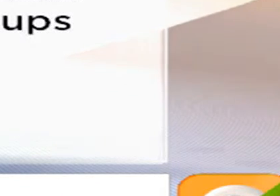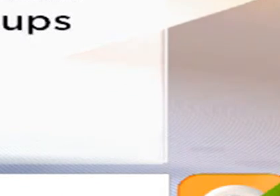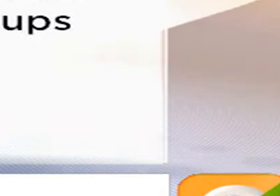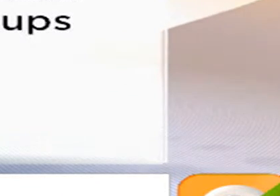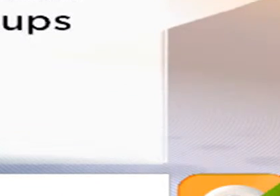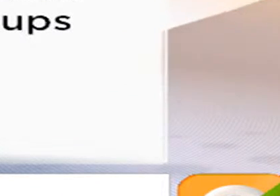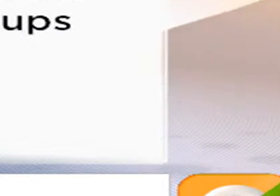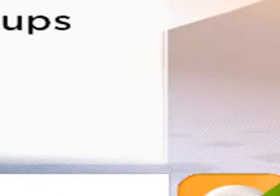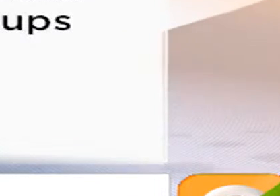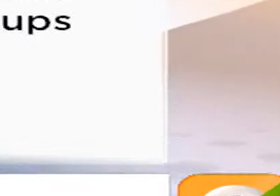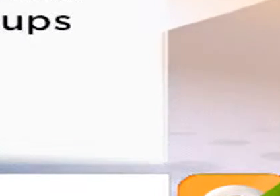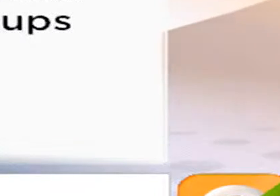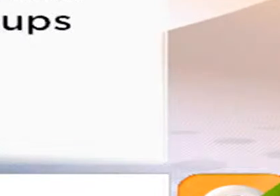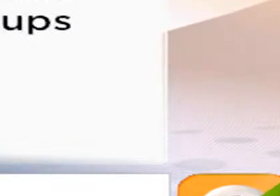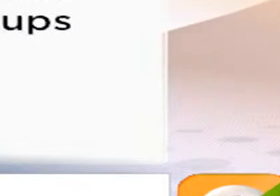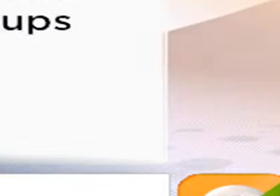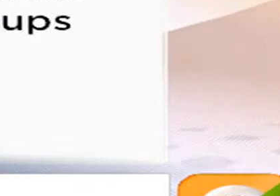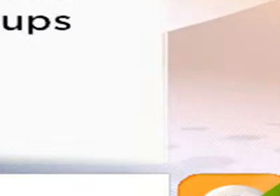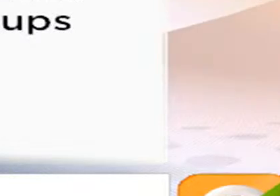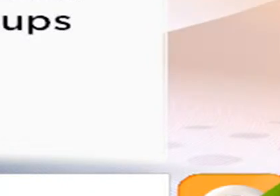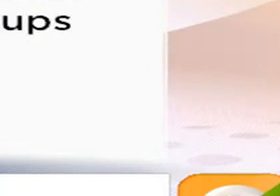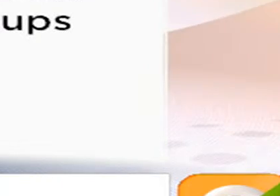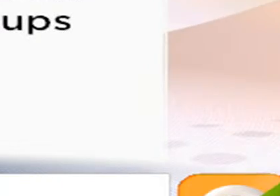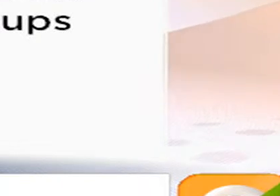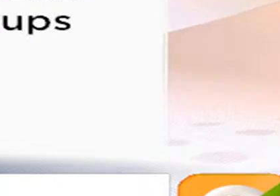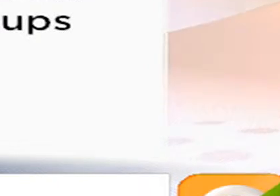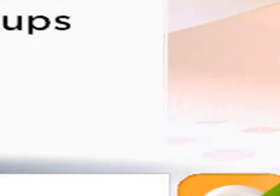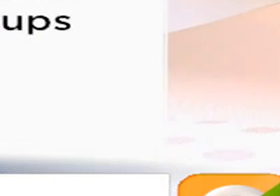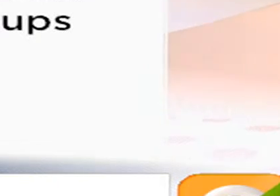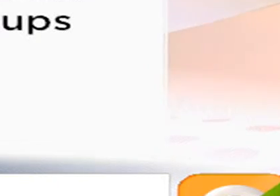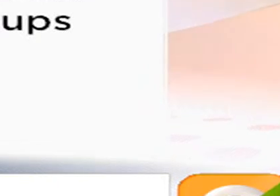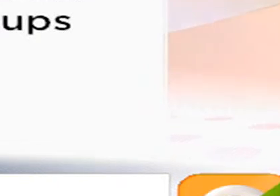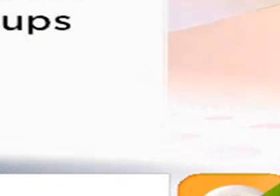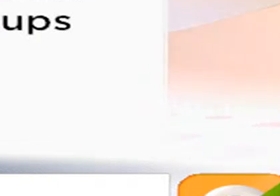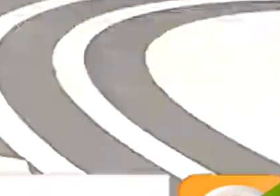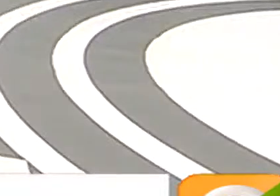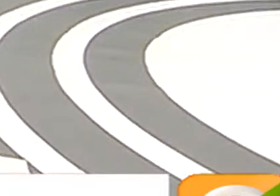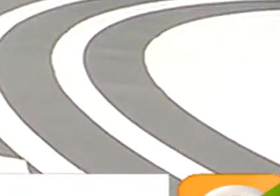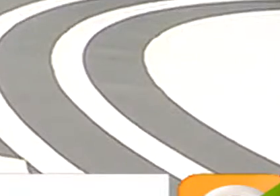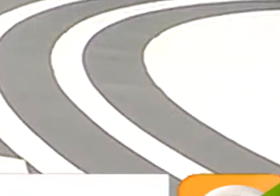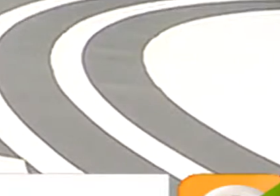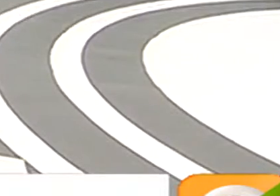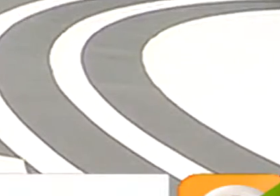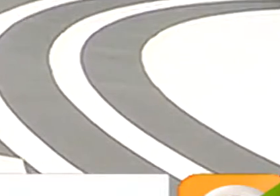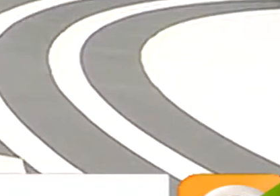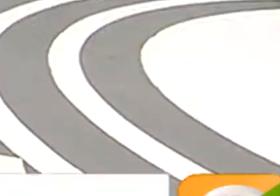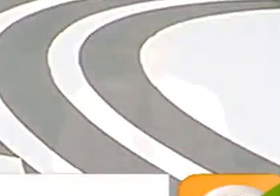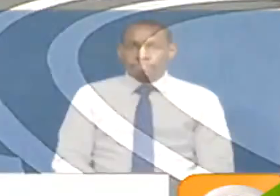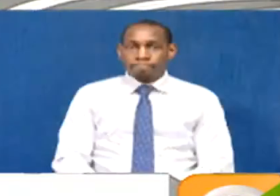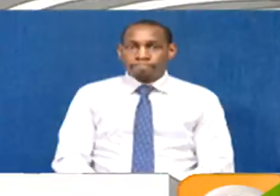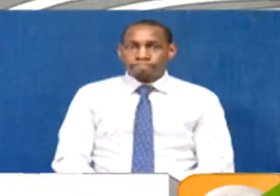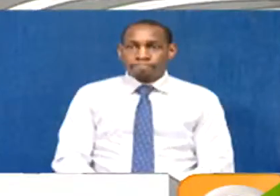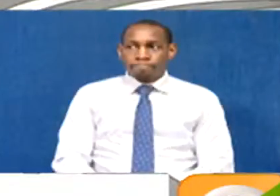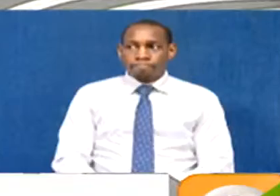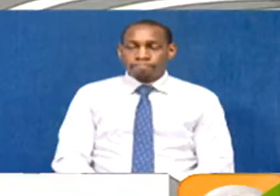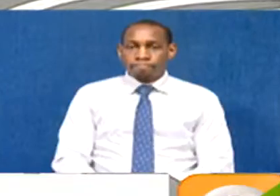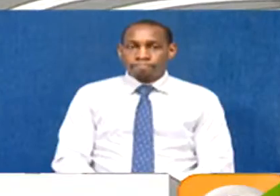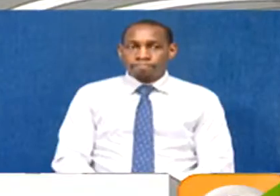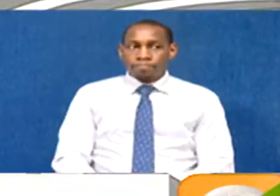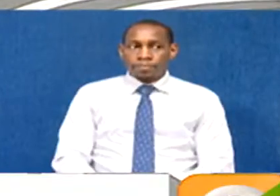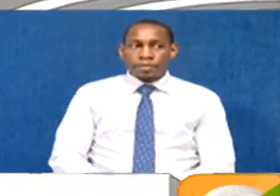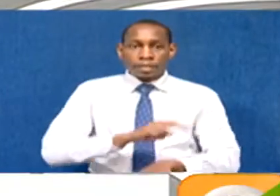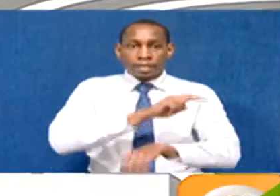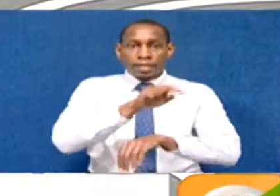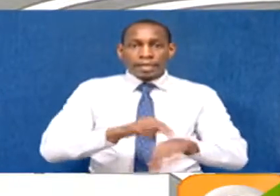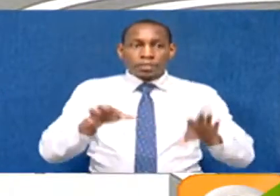as the utterances that seem to pit communities and groups against each other? Mm. Good question there, Jonathan. Mesh, what